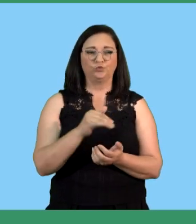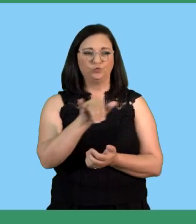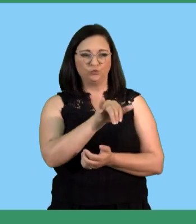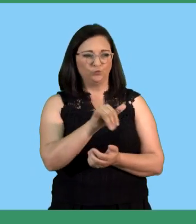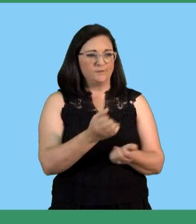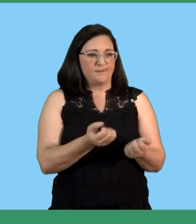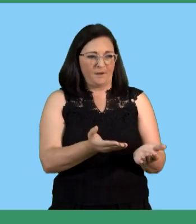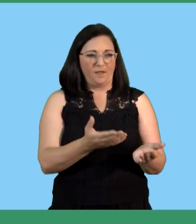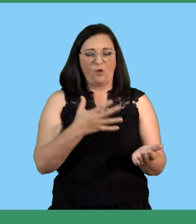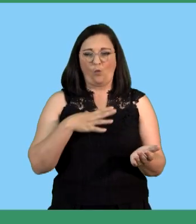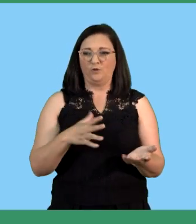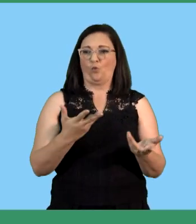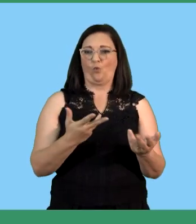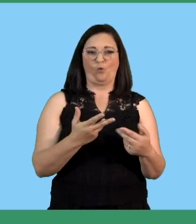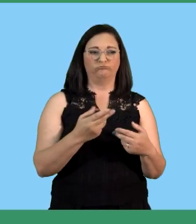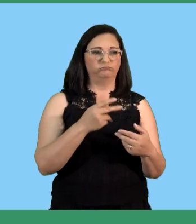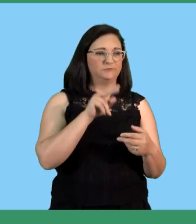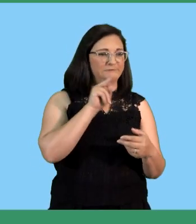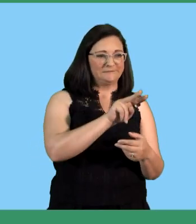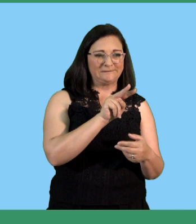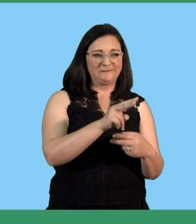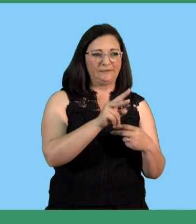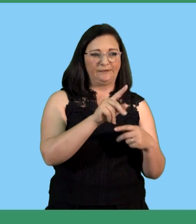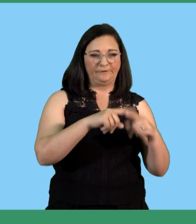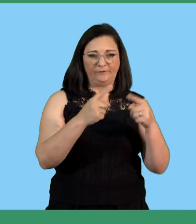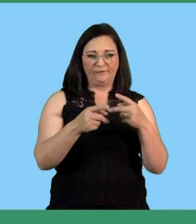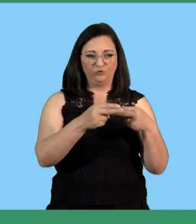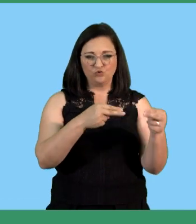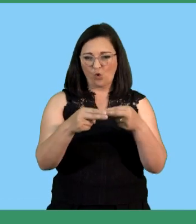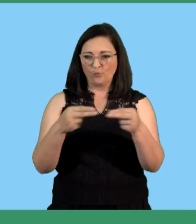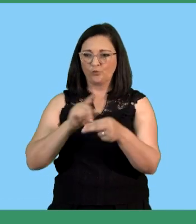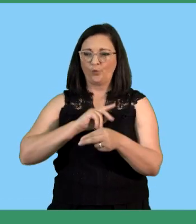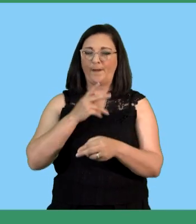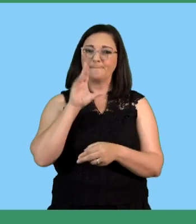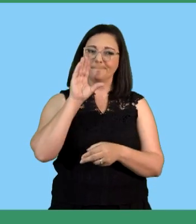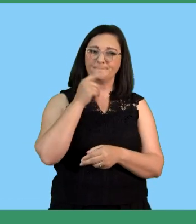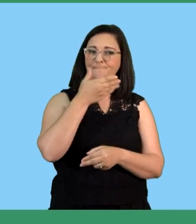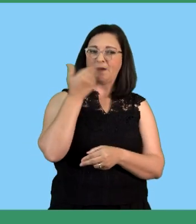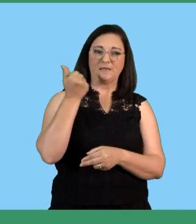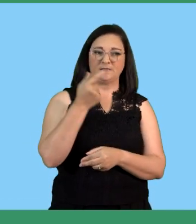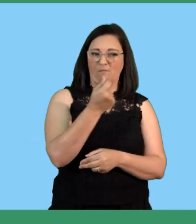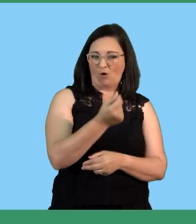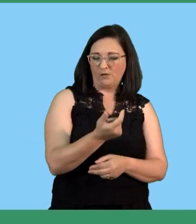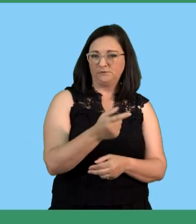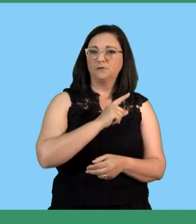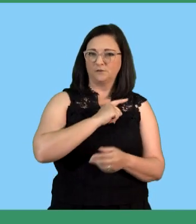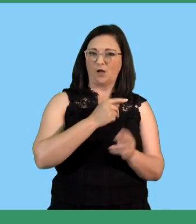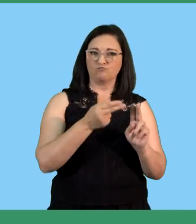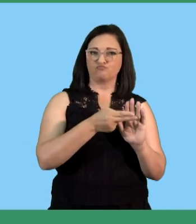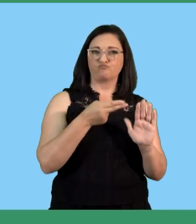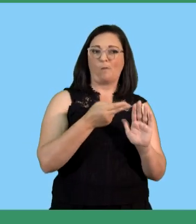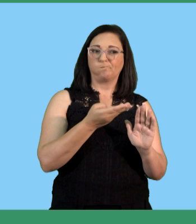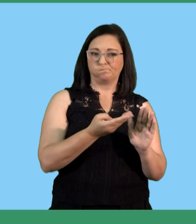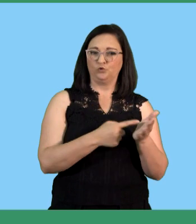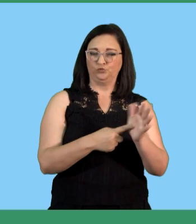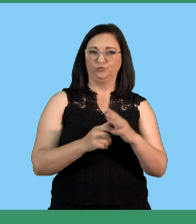or goods. They can shop around for the best prices because the information is there, prices are being disclosed. So that is the right to choose.